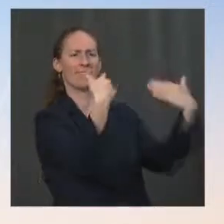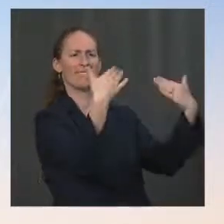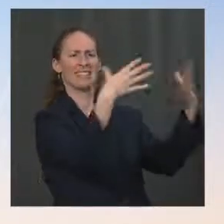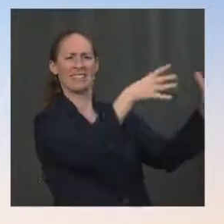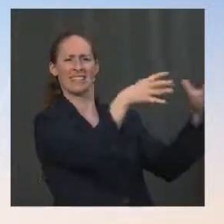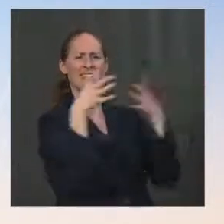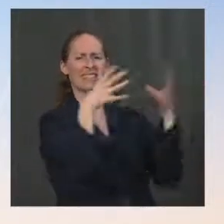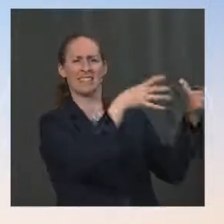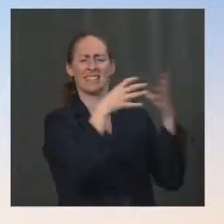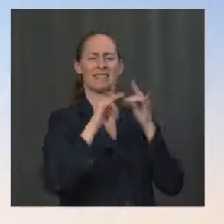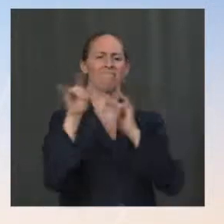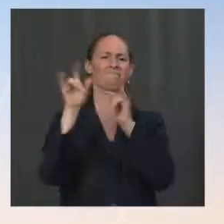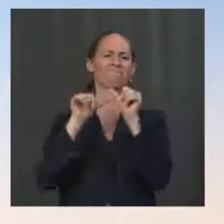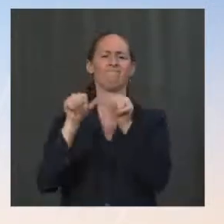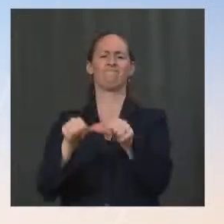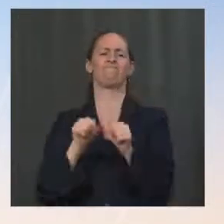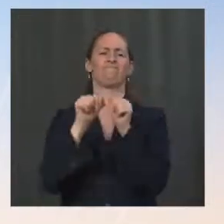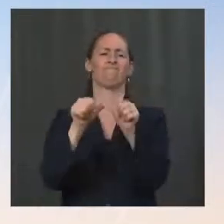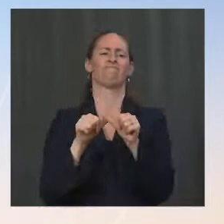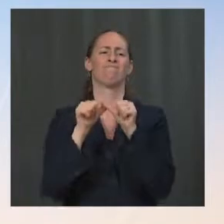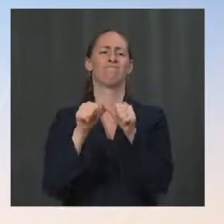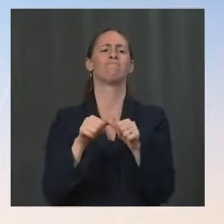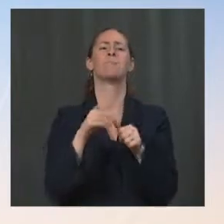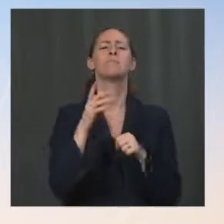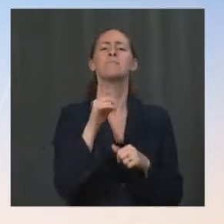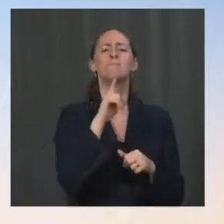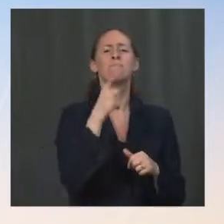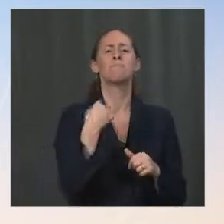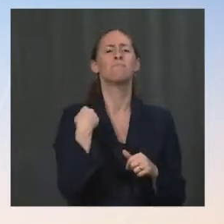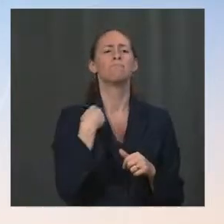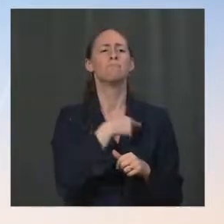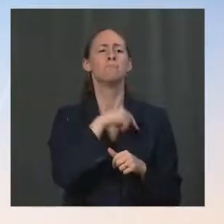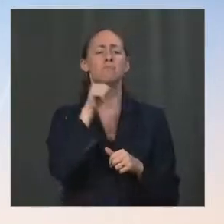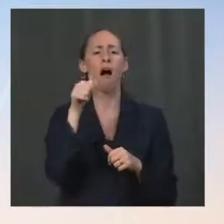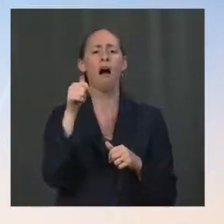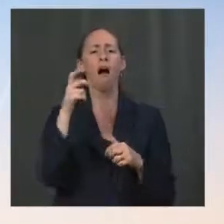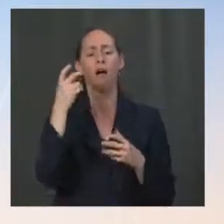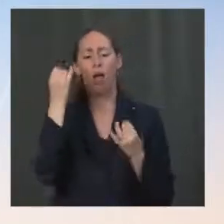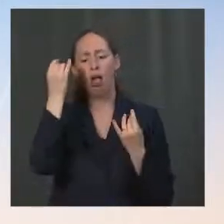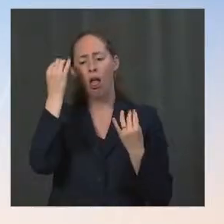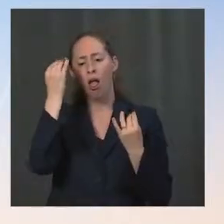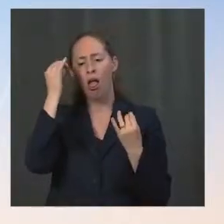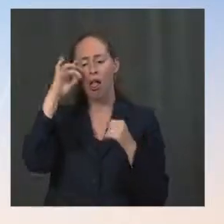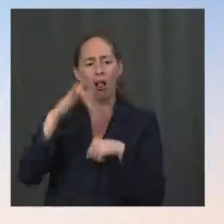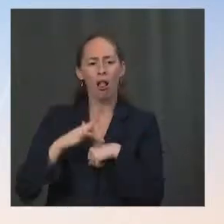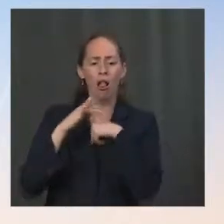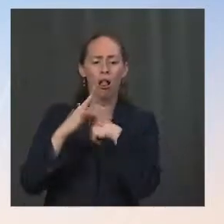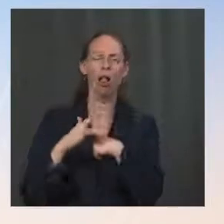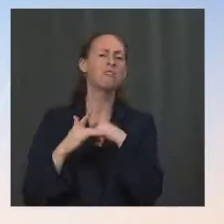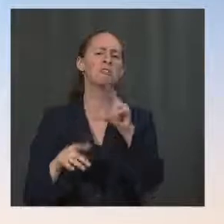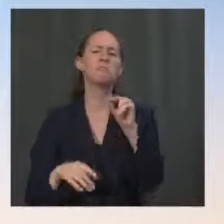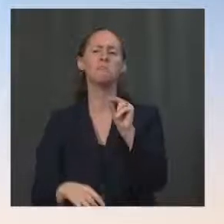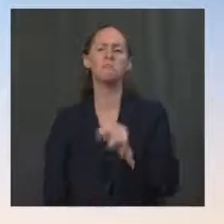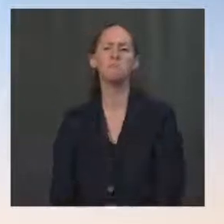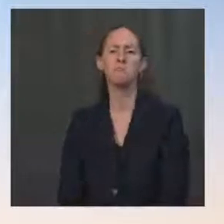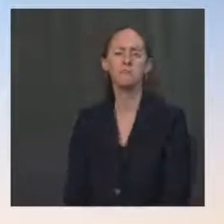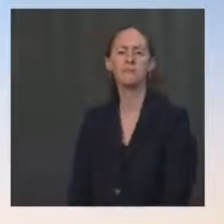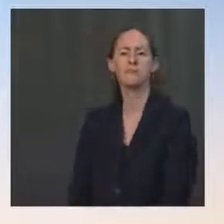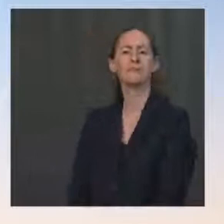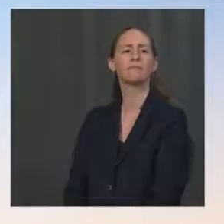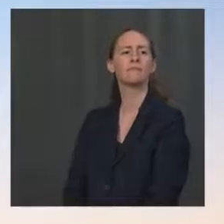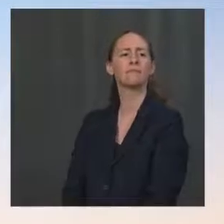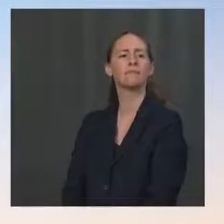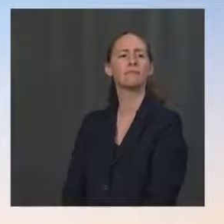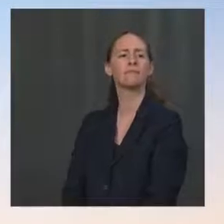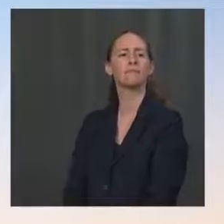I wouldn't say there's a lot of focus on self-reflection at this point in time. Go ahead. Yeah, thanks, Jim. What is the White House's reaction to the Supreme Court